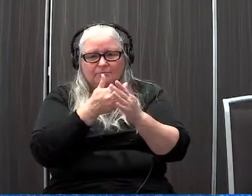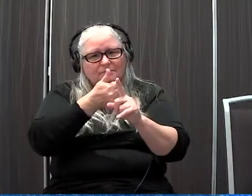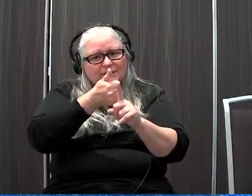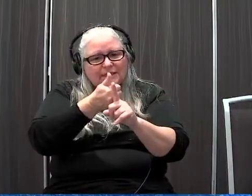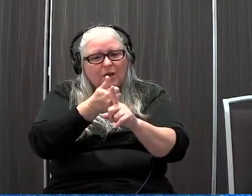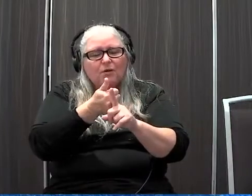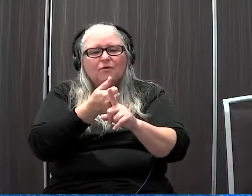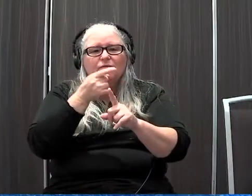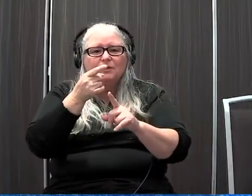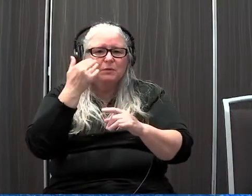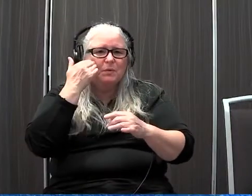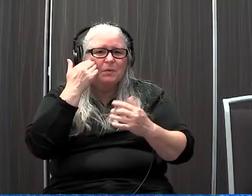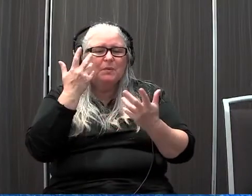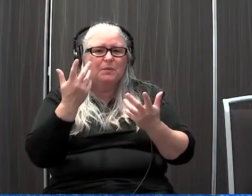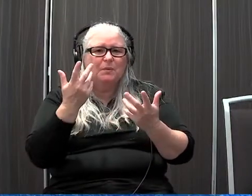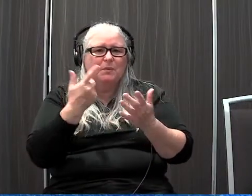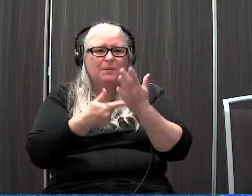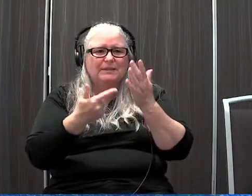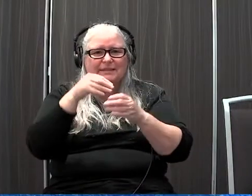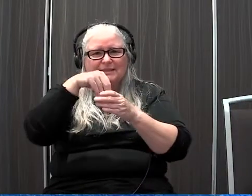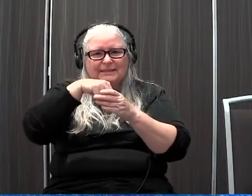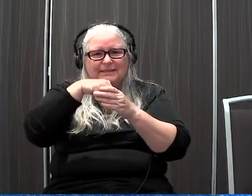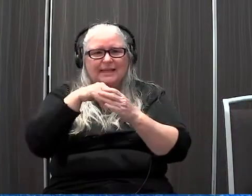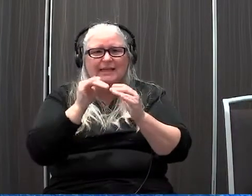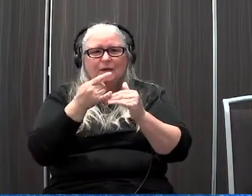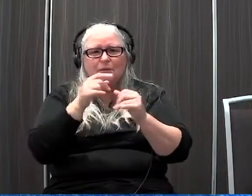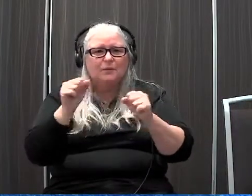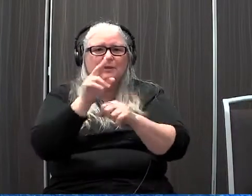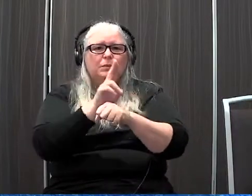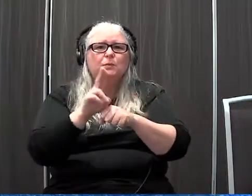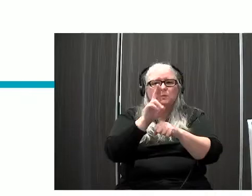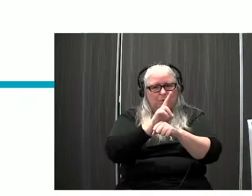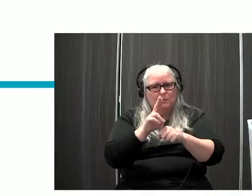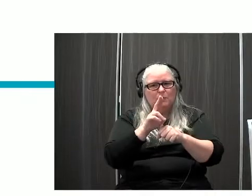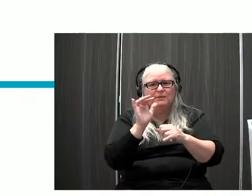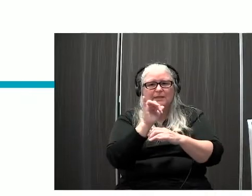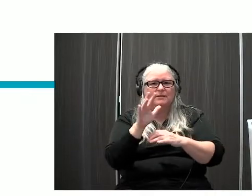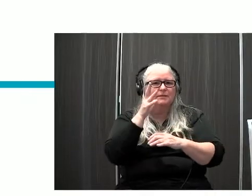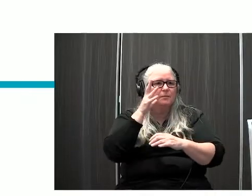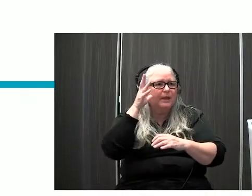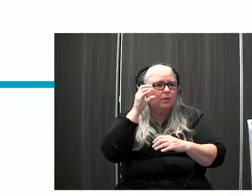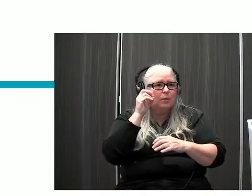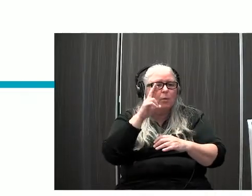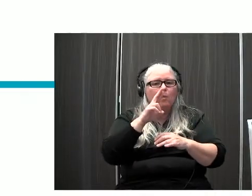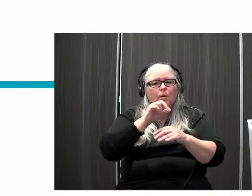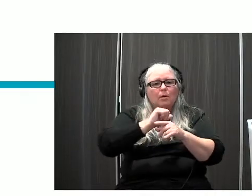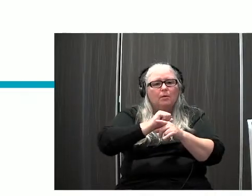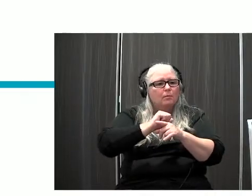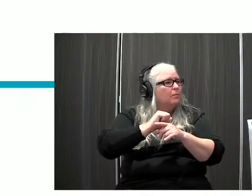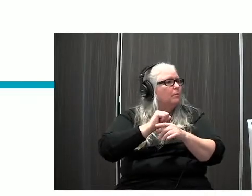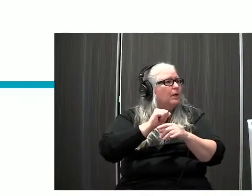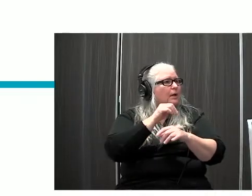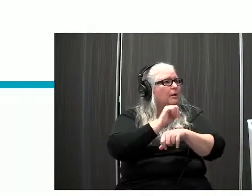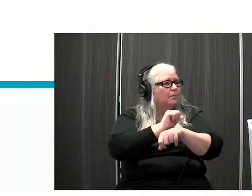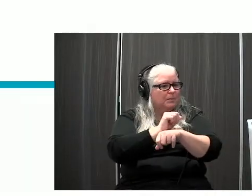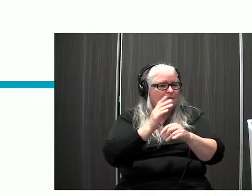is contained in the checklist, then how you can use the checklist as either a parent or a professional. And then